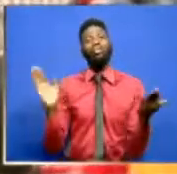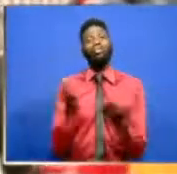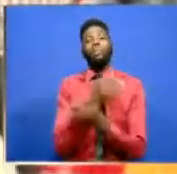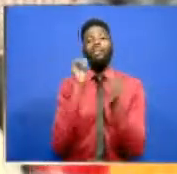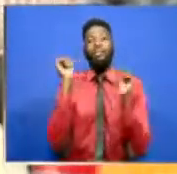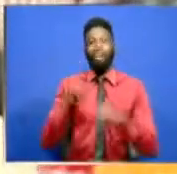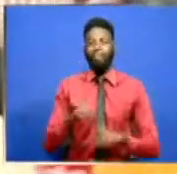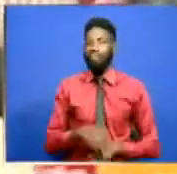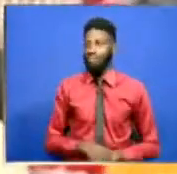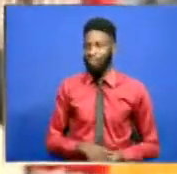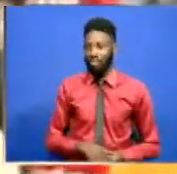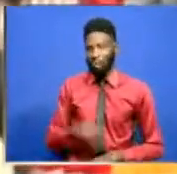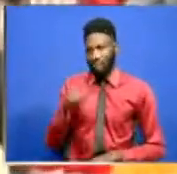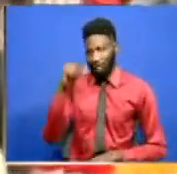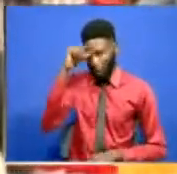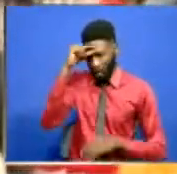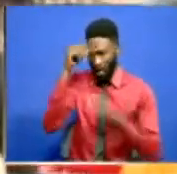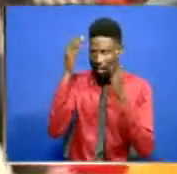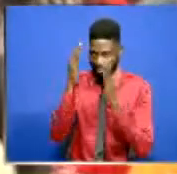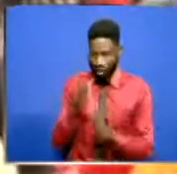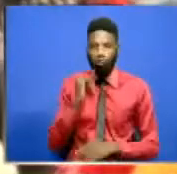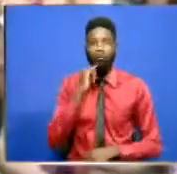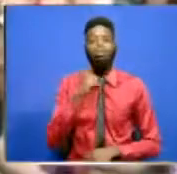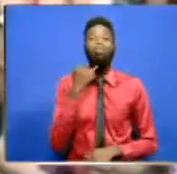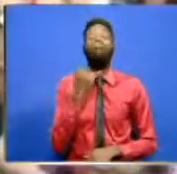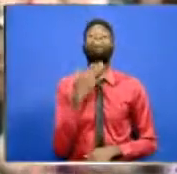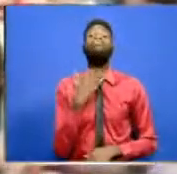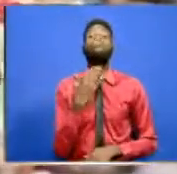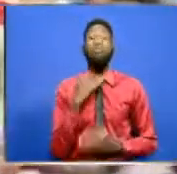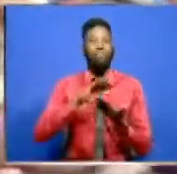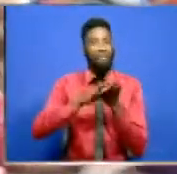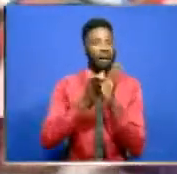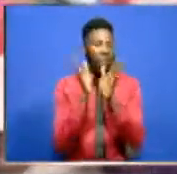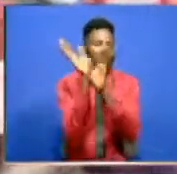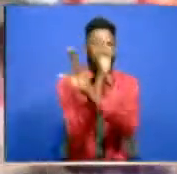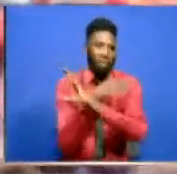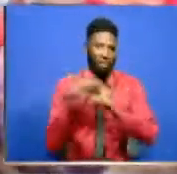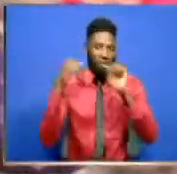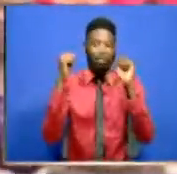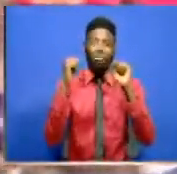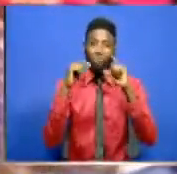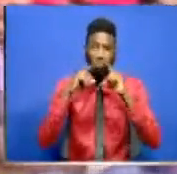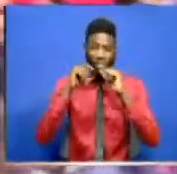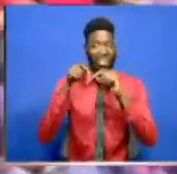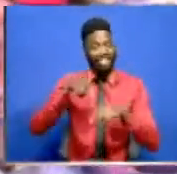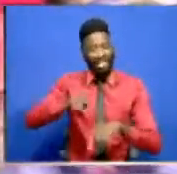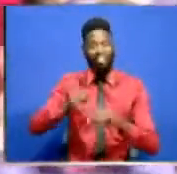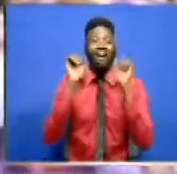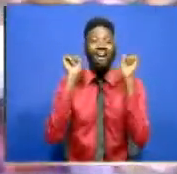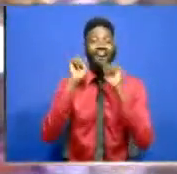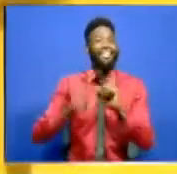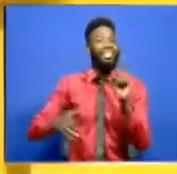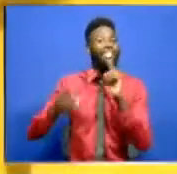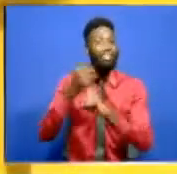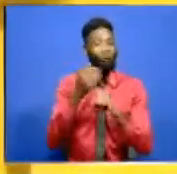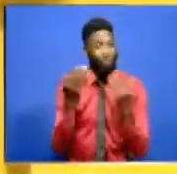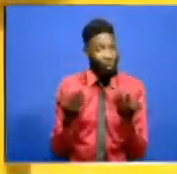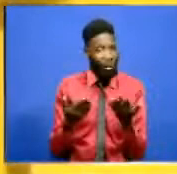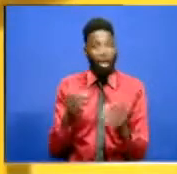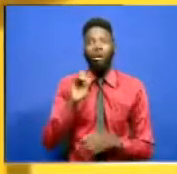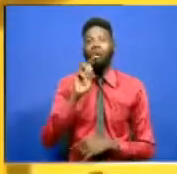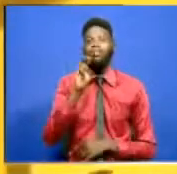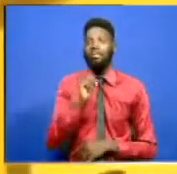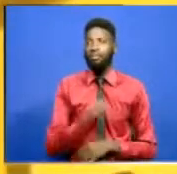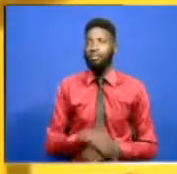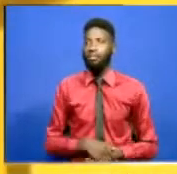Joho expressed interest in the presidency, believing that the political destiny can be fulfilled within the Orange Party.